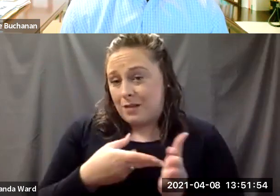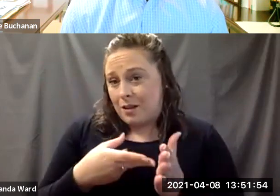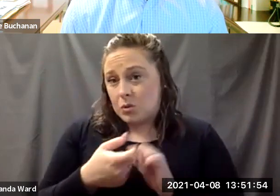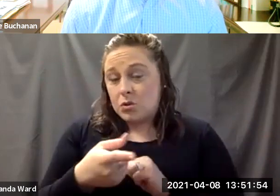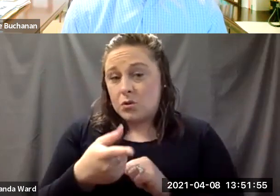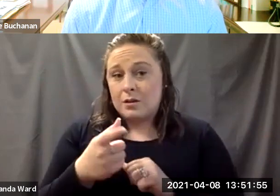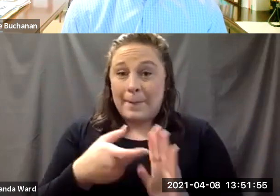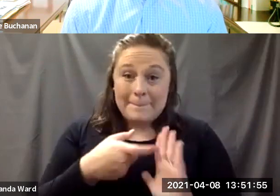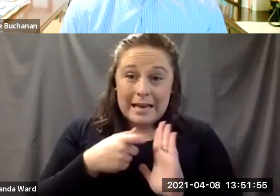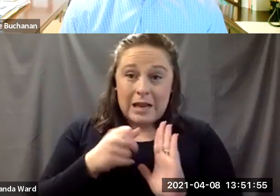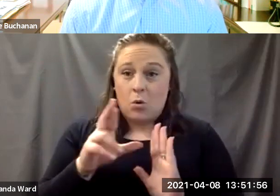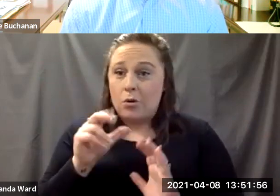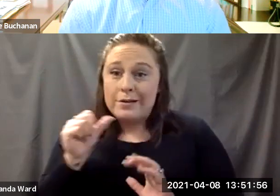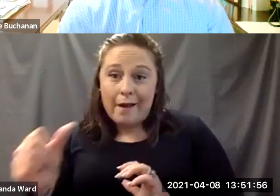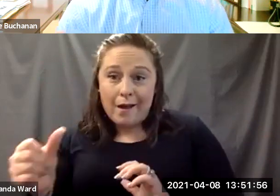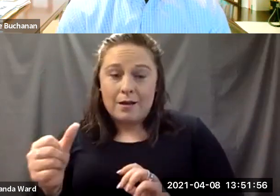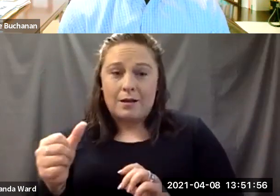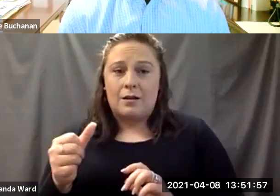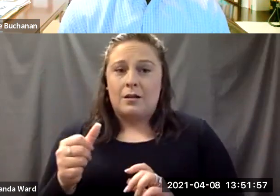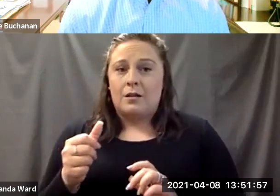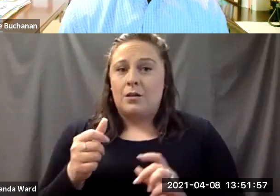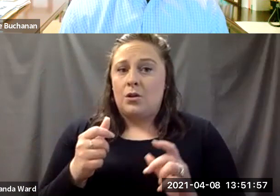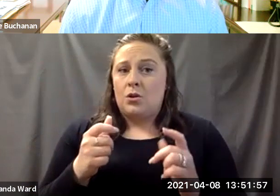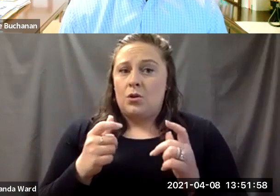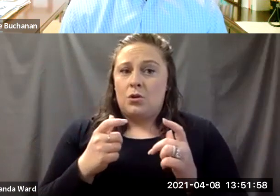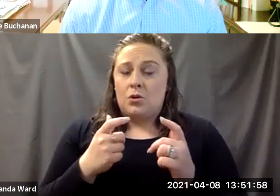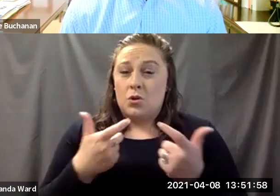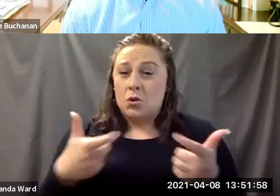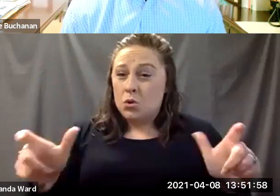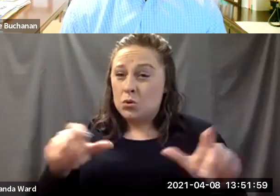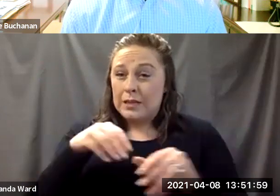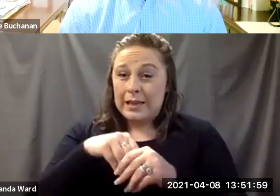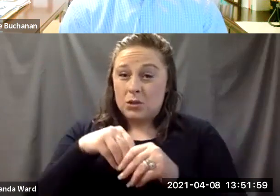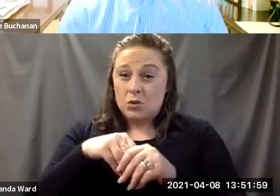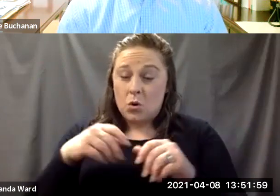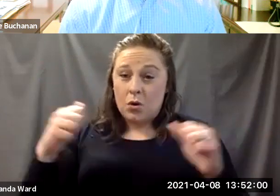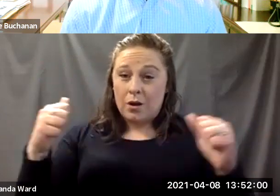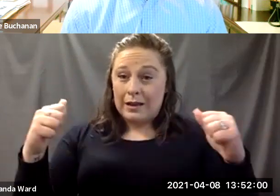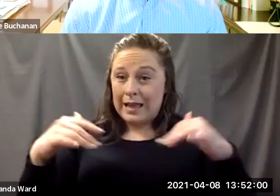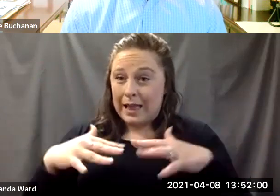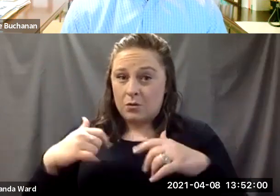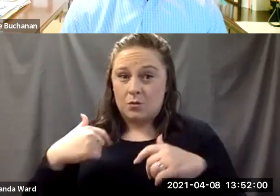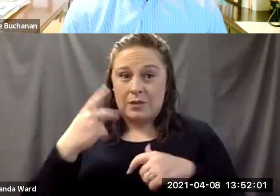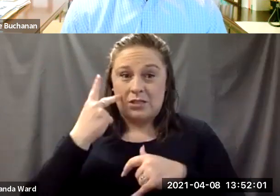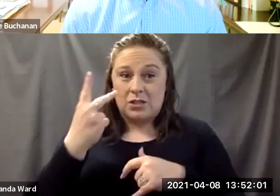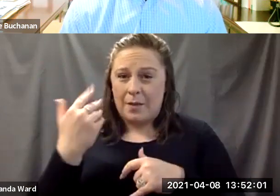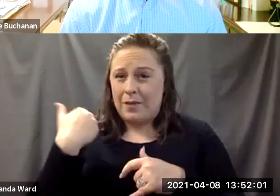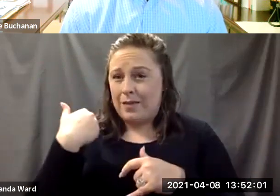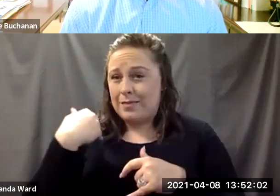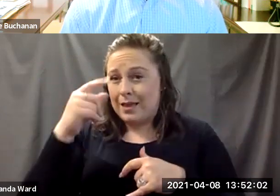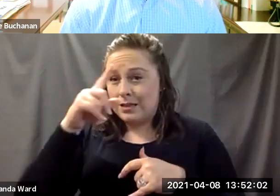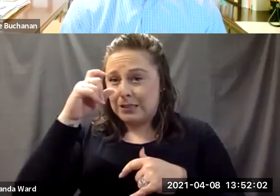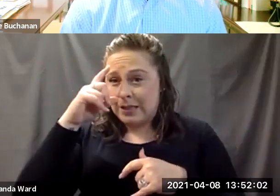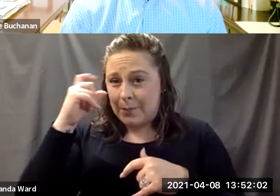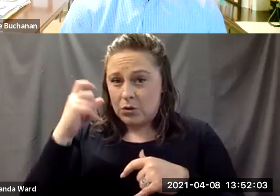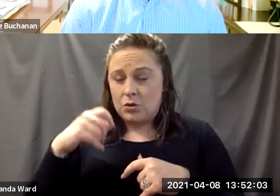mandate or no mandate, huge indoor gatherings, and again, we saw them last summer lead to a